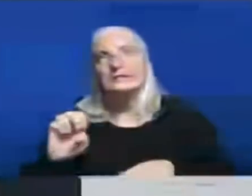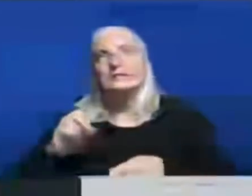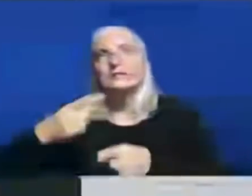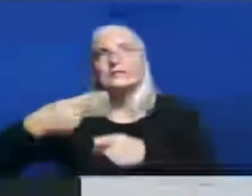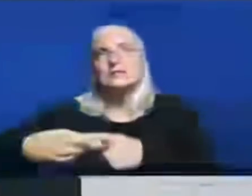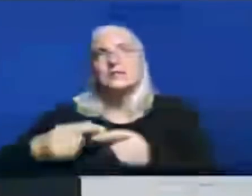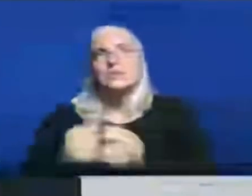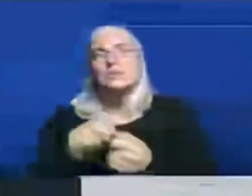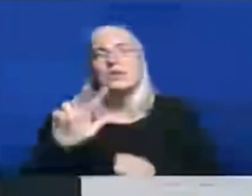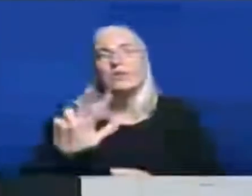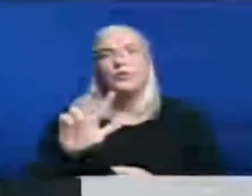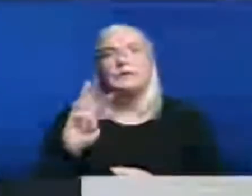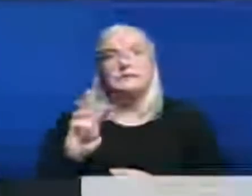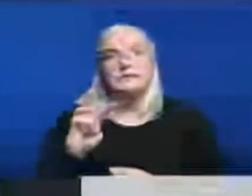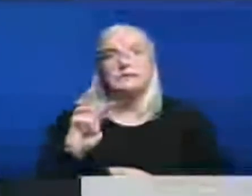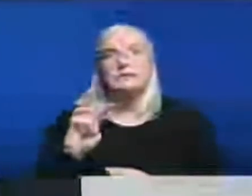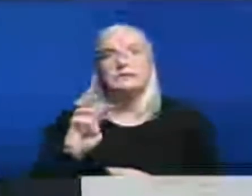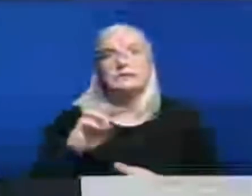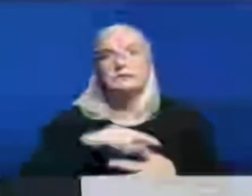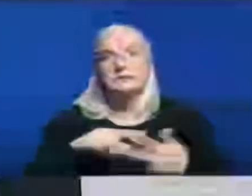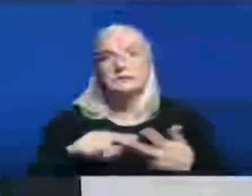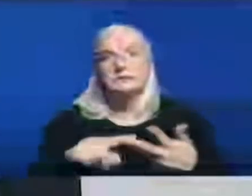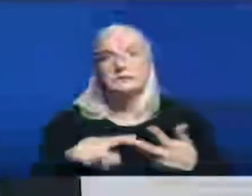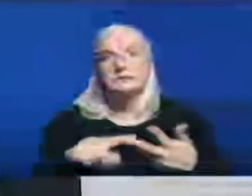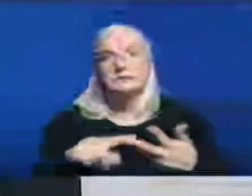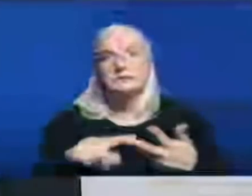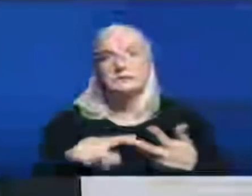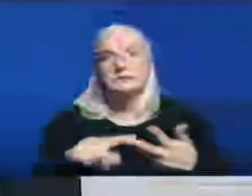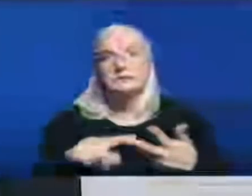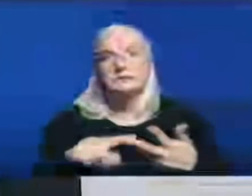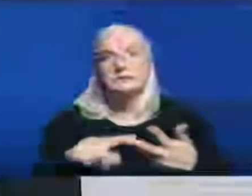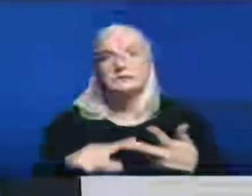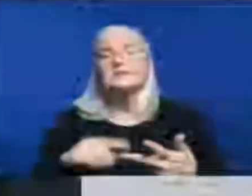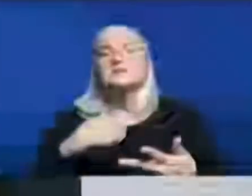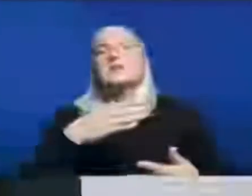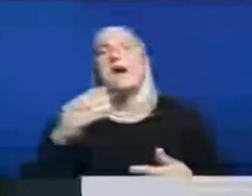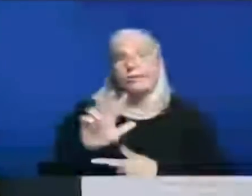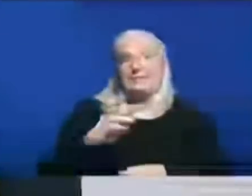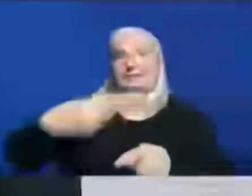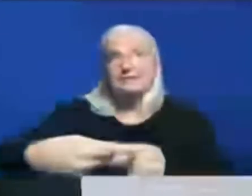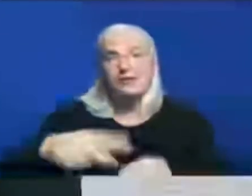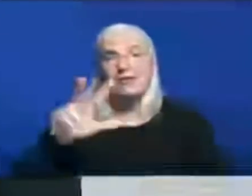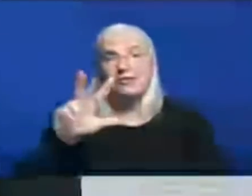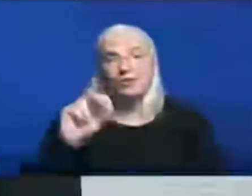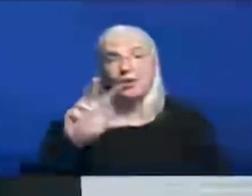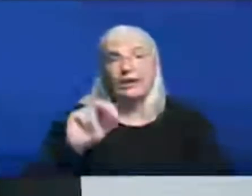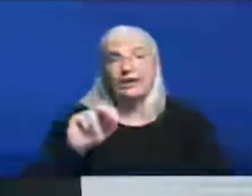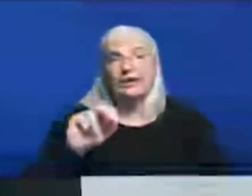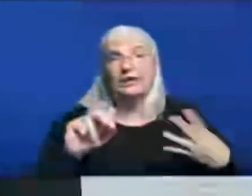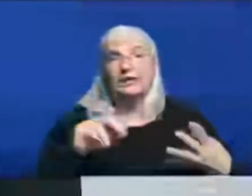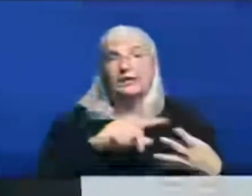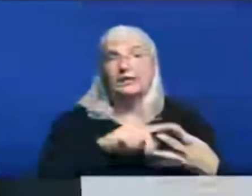Mineral, and SR 36 westbound at SR 32. In Shasta County, we have Lassen Volcano National Park